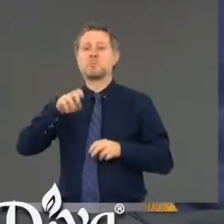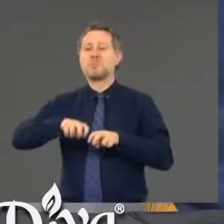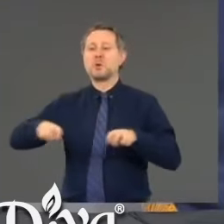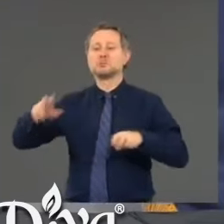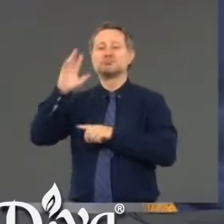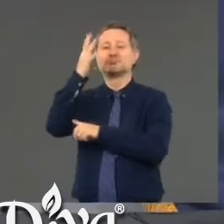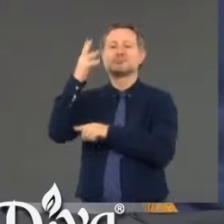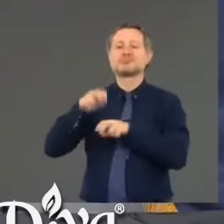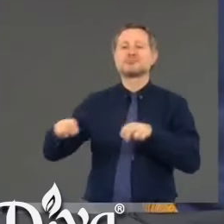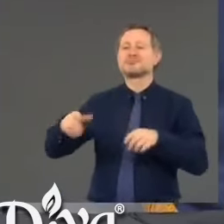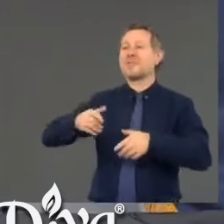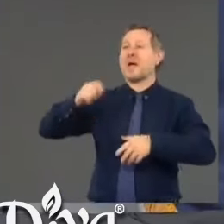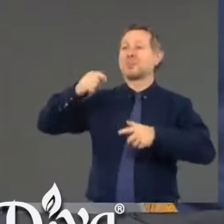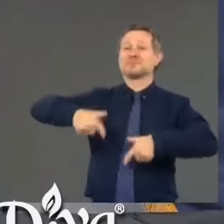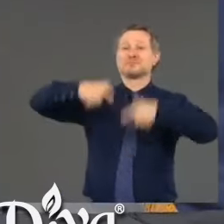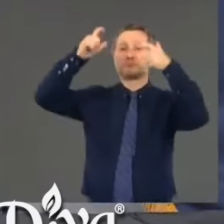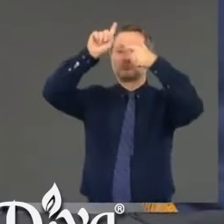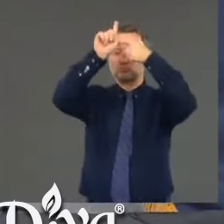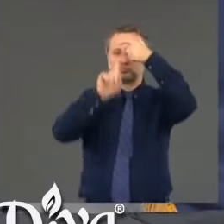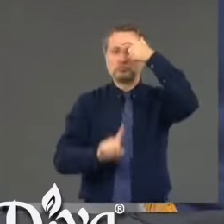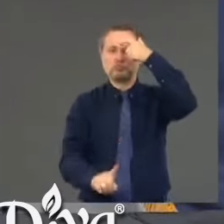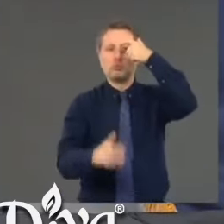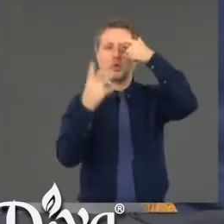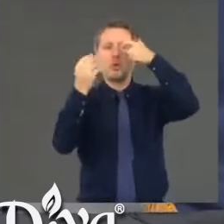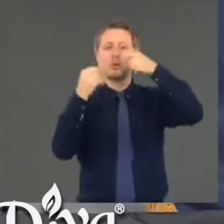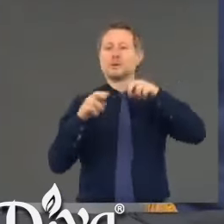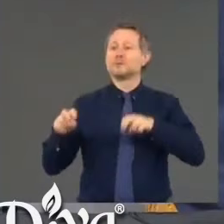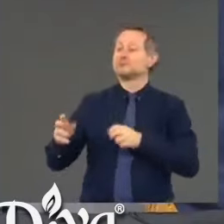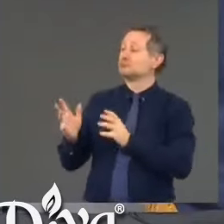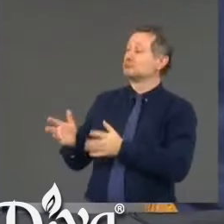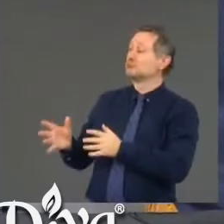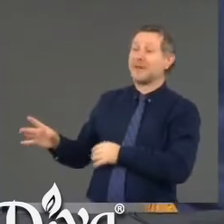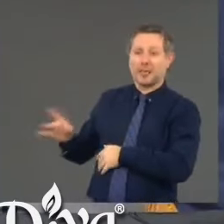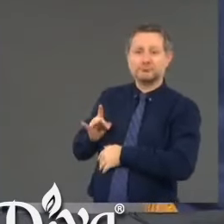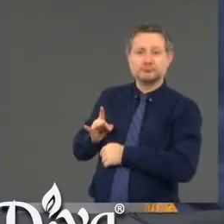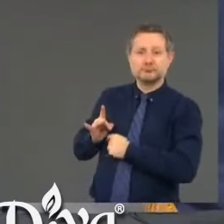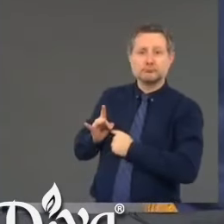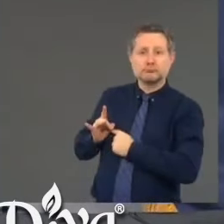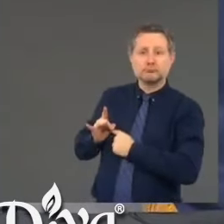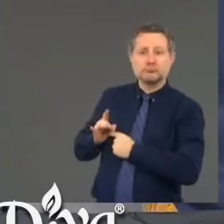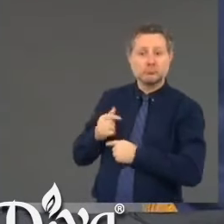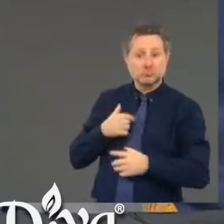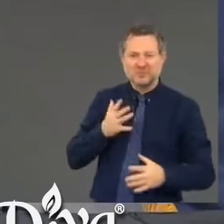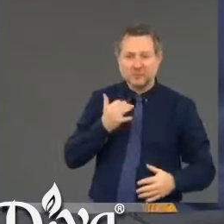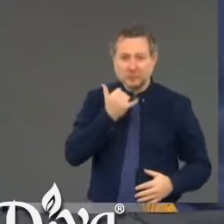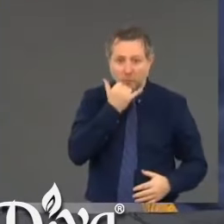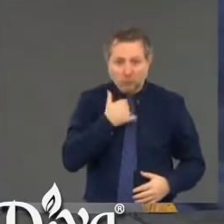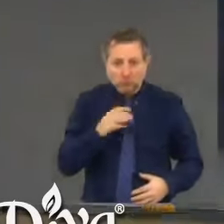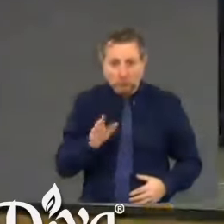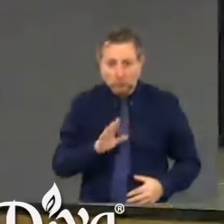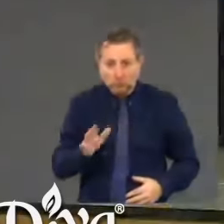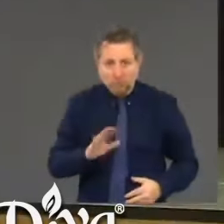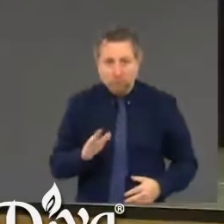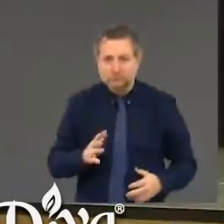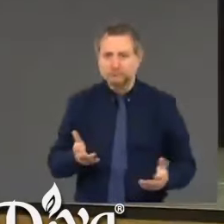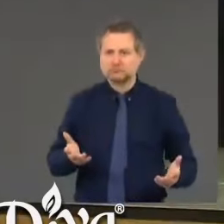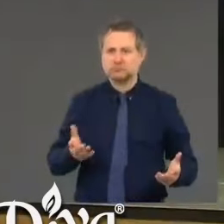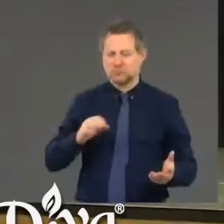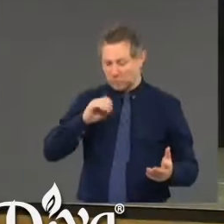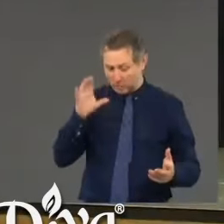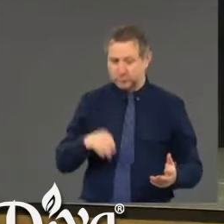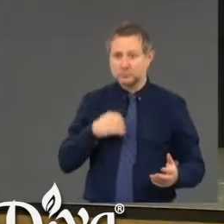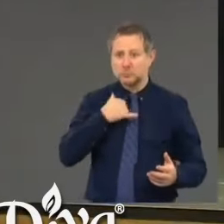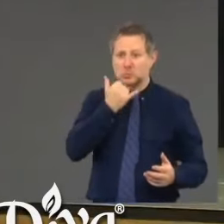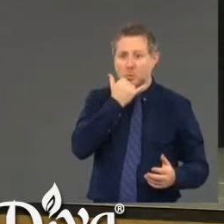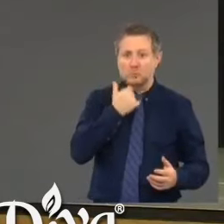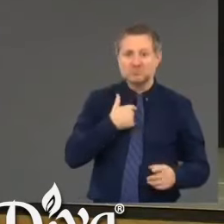it. And I was 100% wrong on that, one of many, many times. Sir, with all